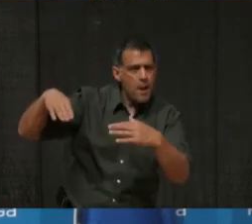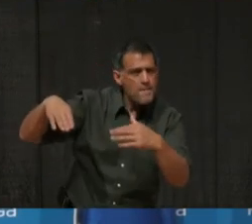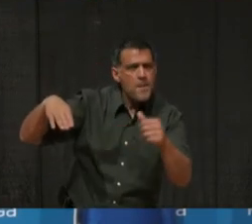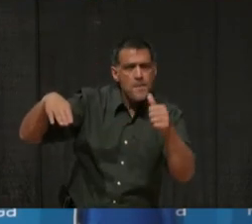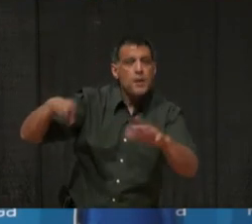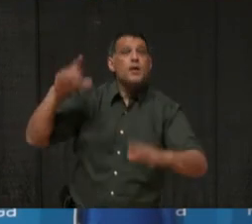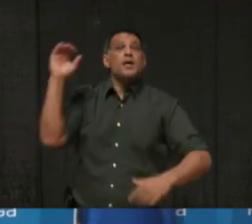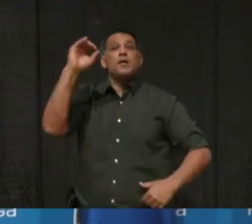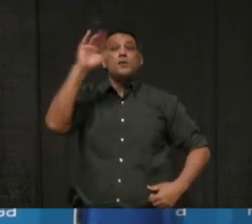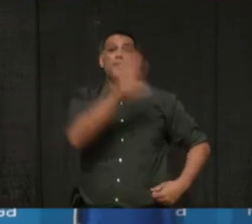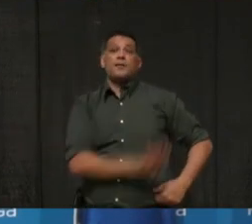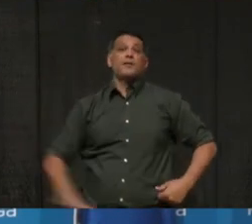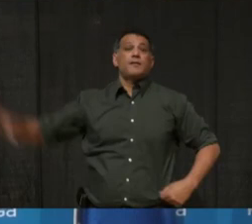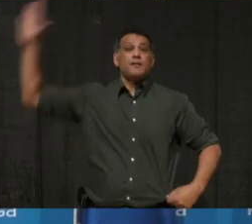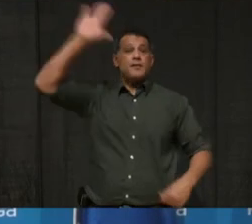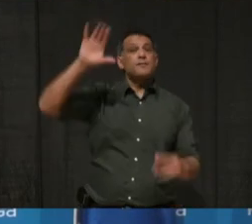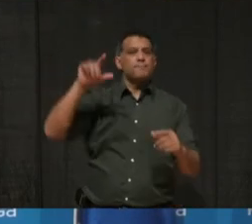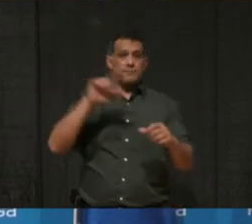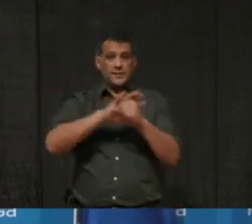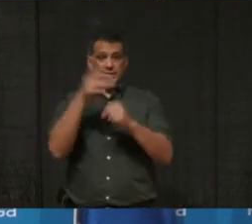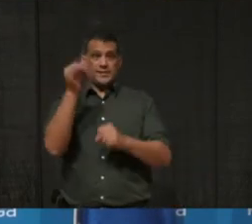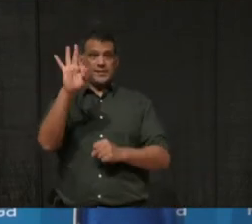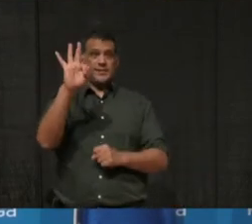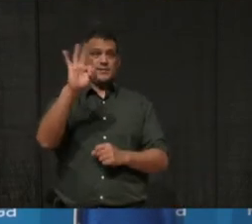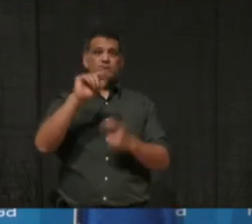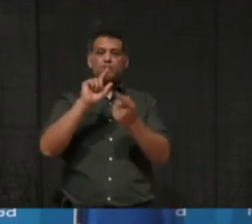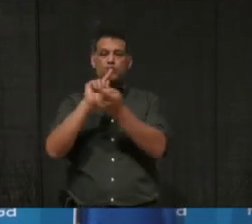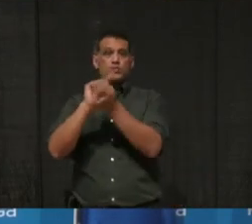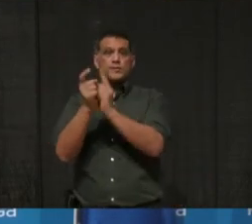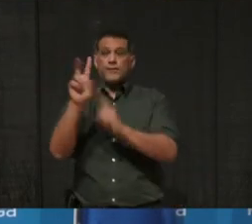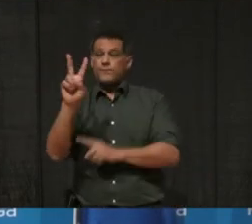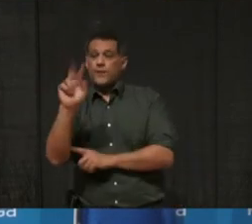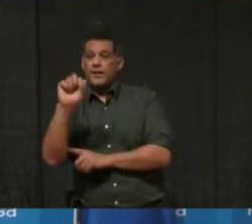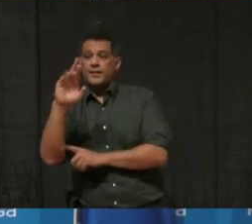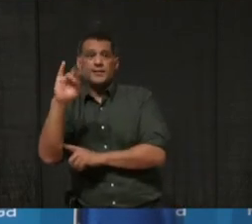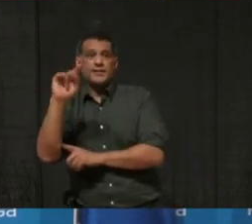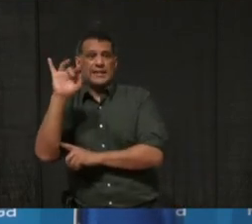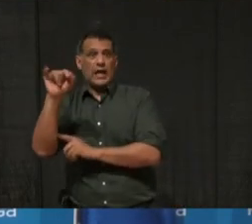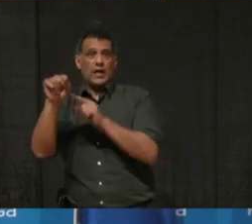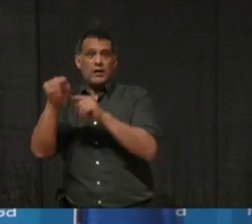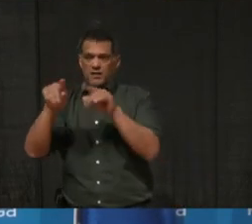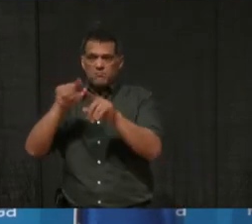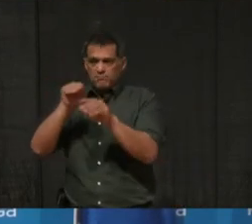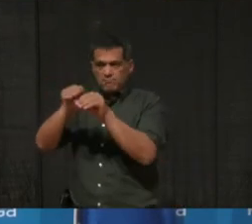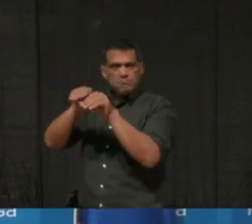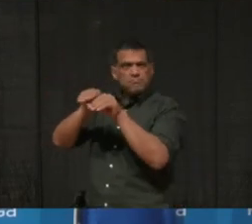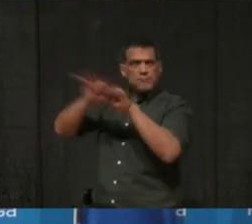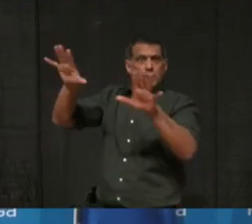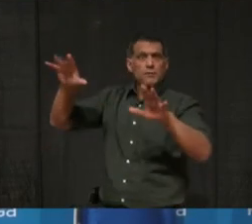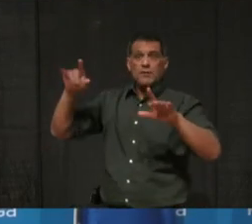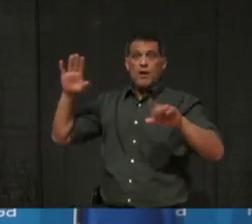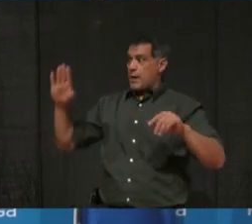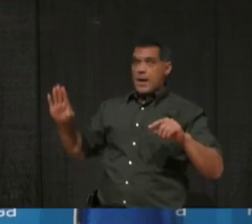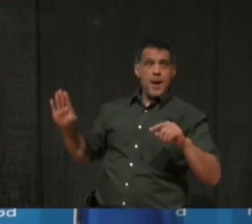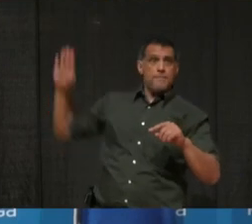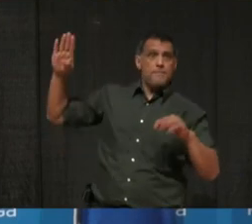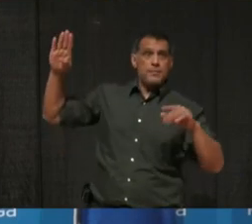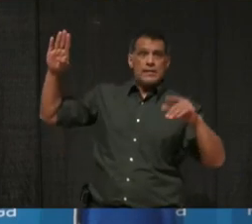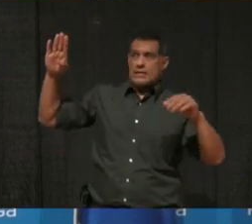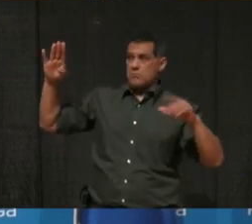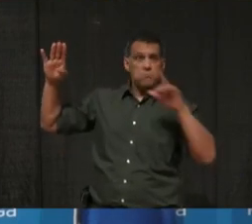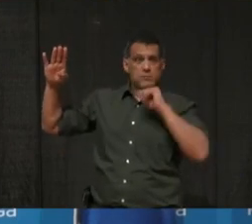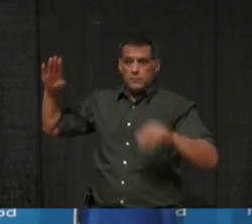variants that have the potential to undo all the hard work we've done at reducing our case counts. Like many of